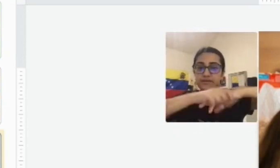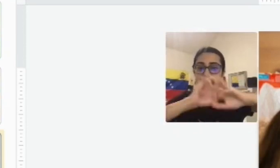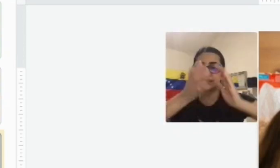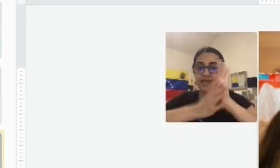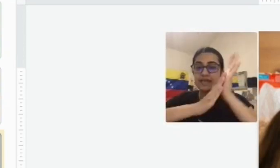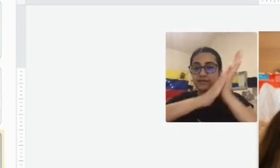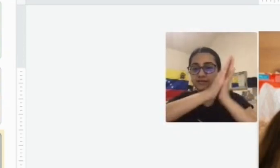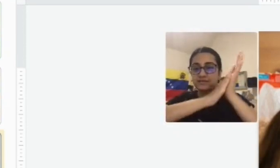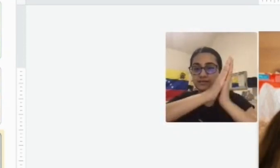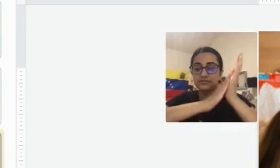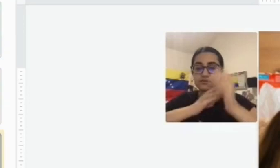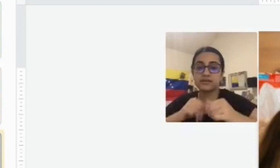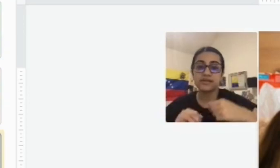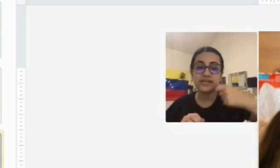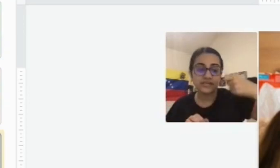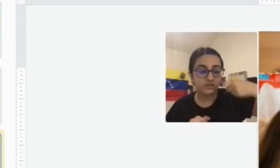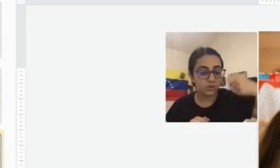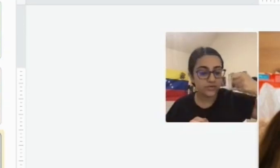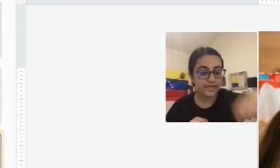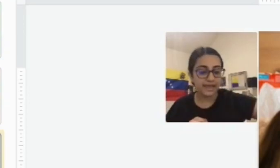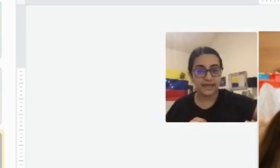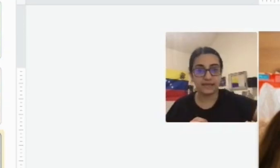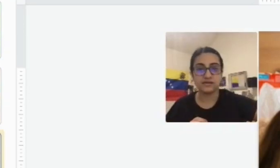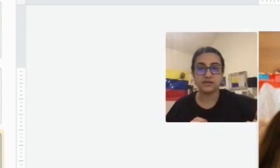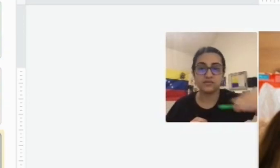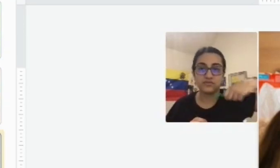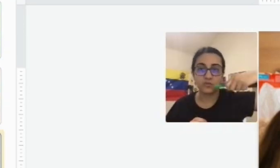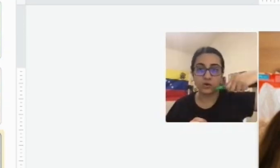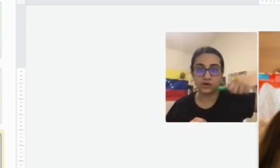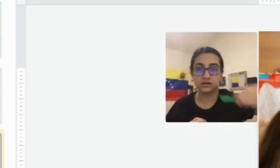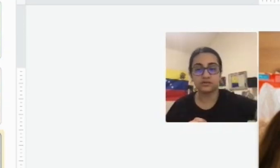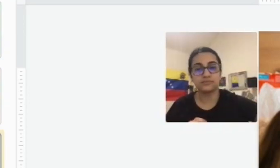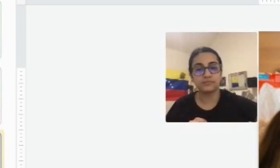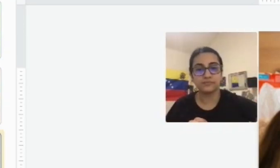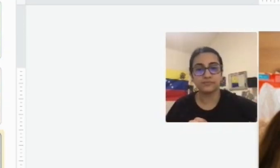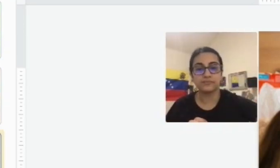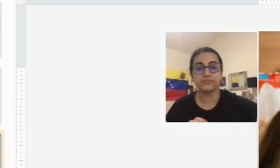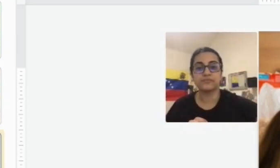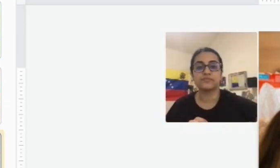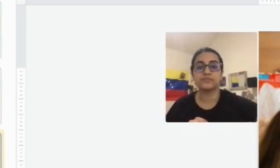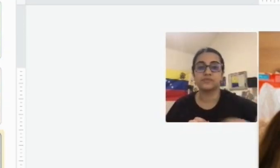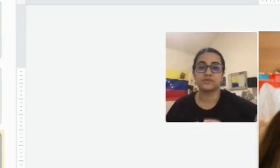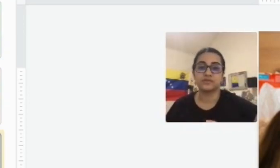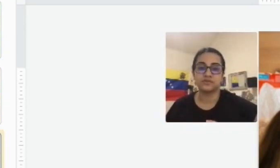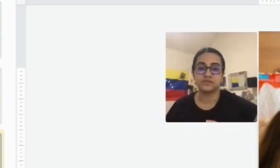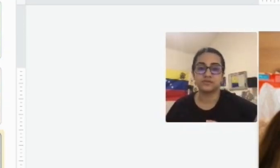hand? In his hand, he's holding a fork.